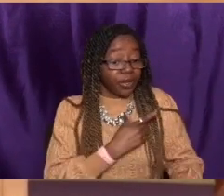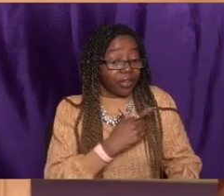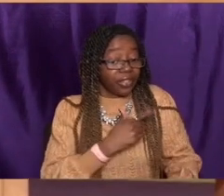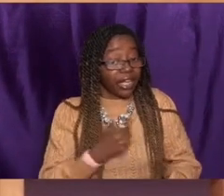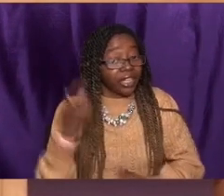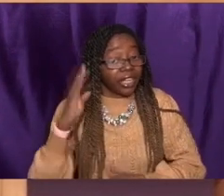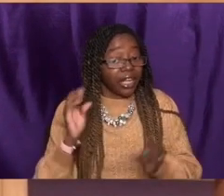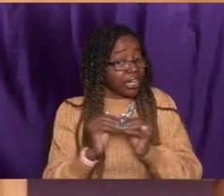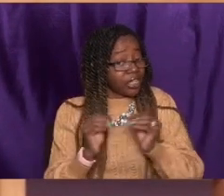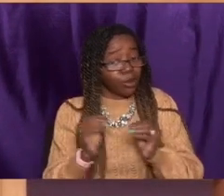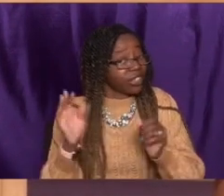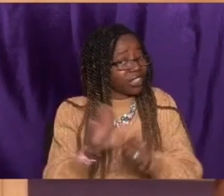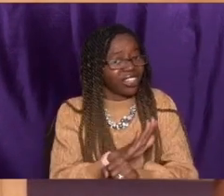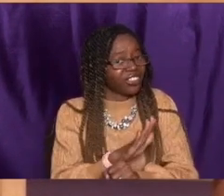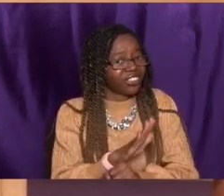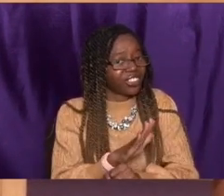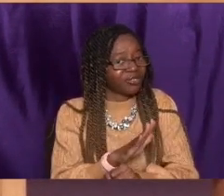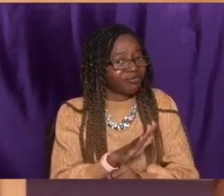God's got more than enough.